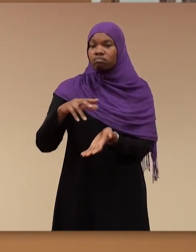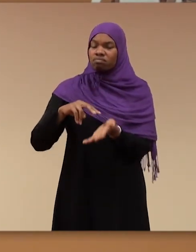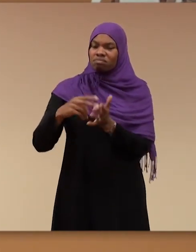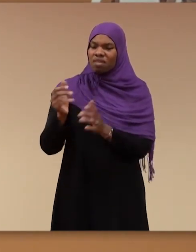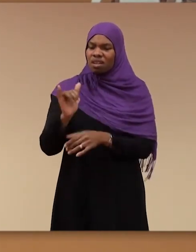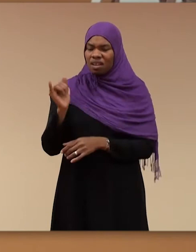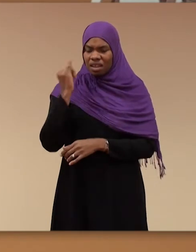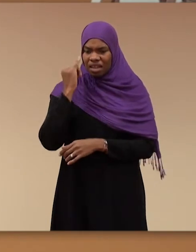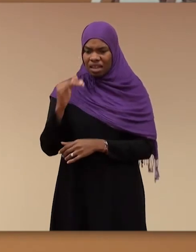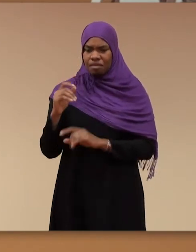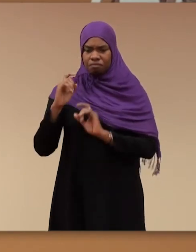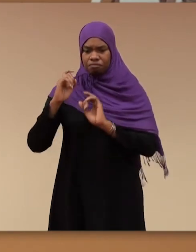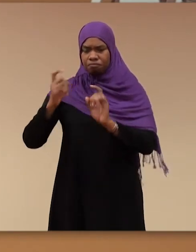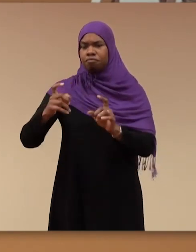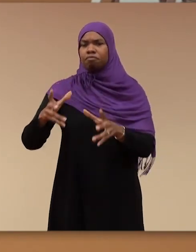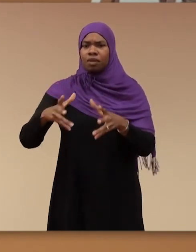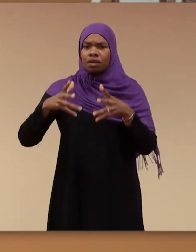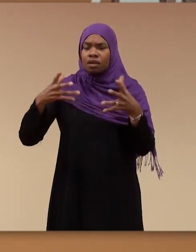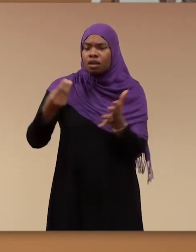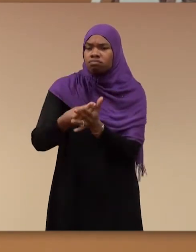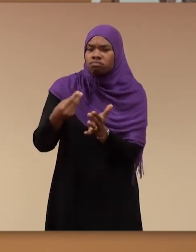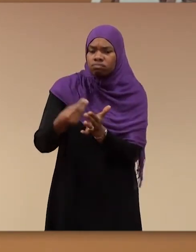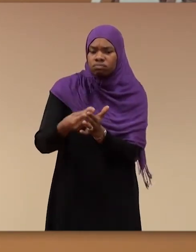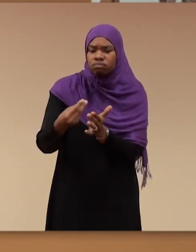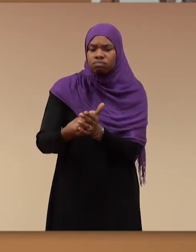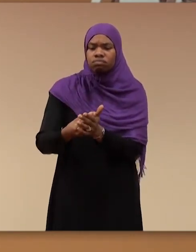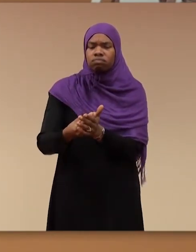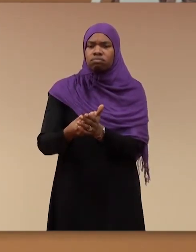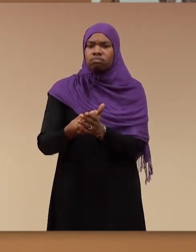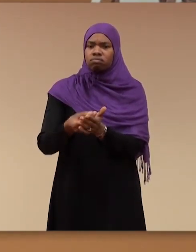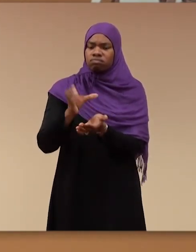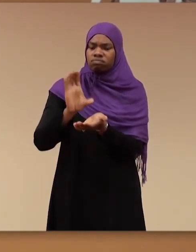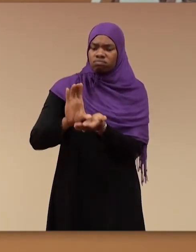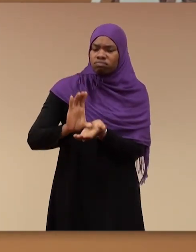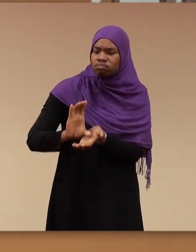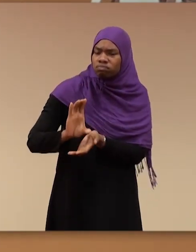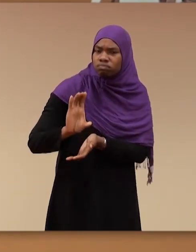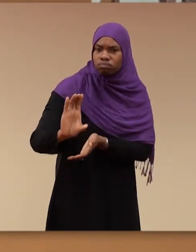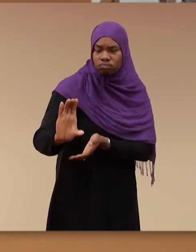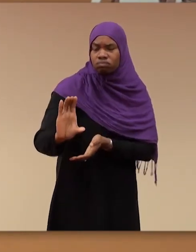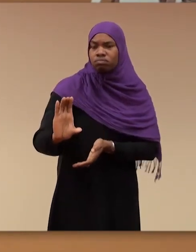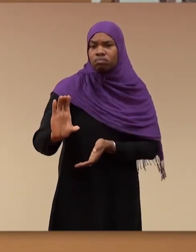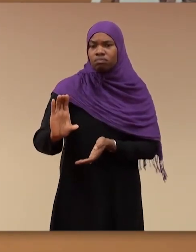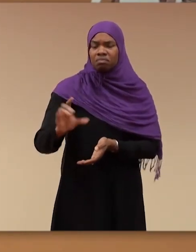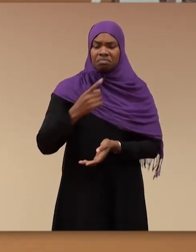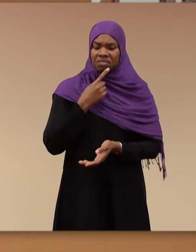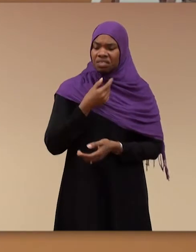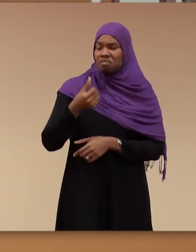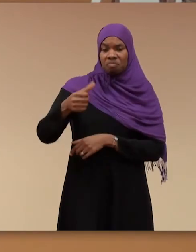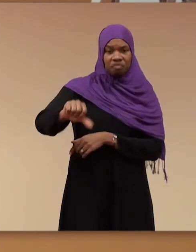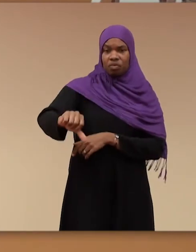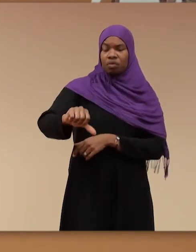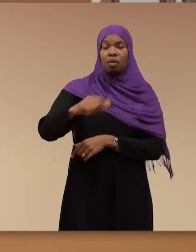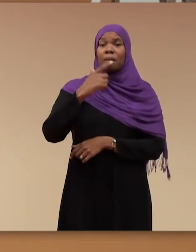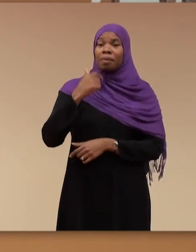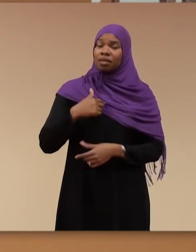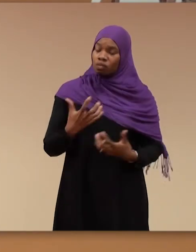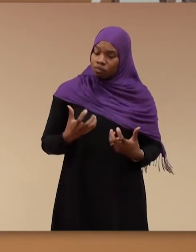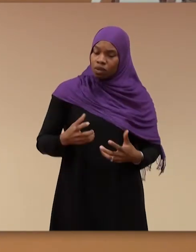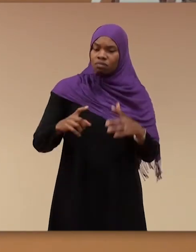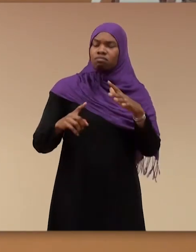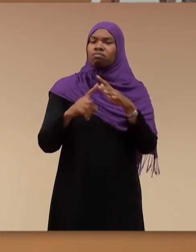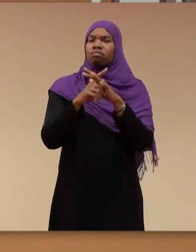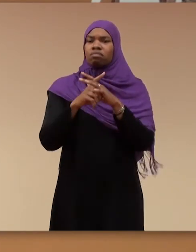those camels, he would not agree to change, or at least not to be there, because he loved to